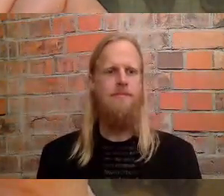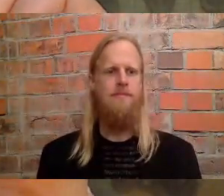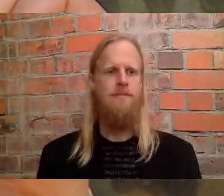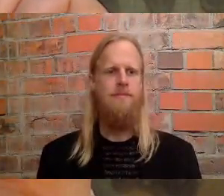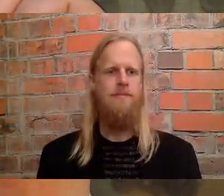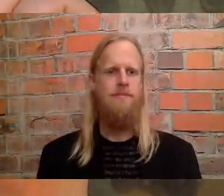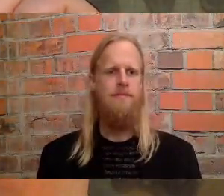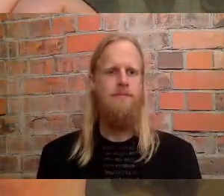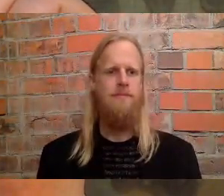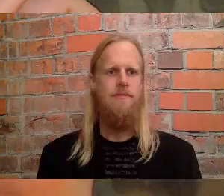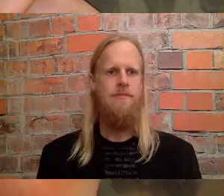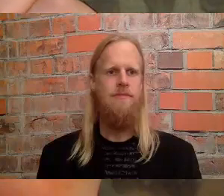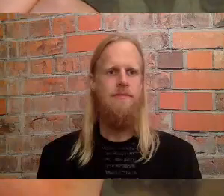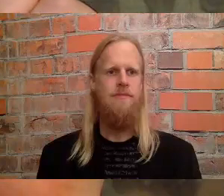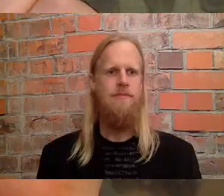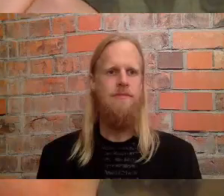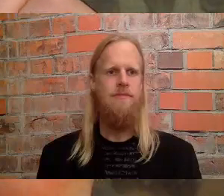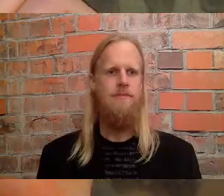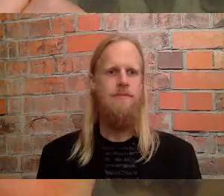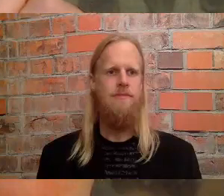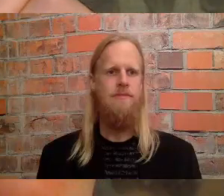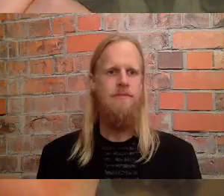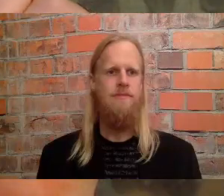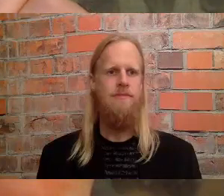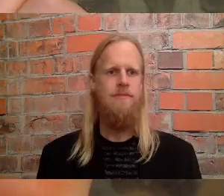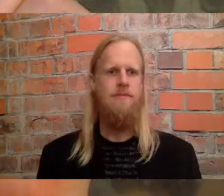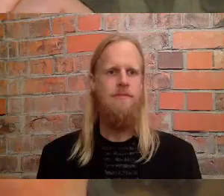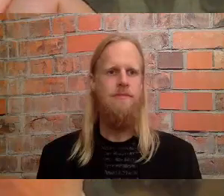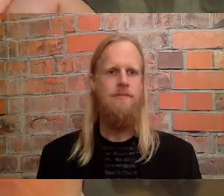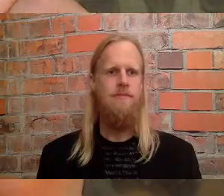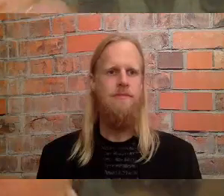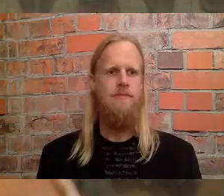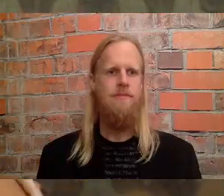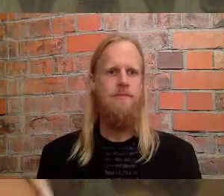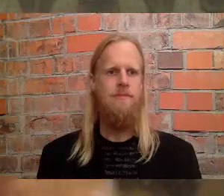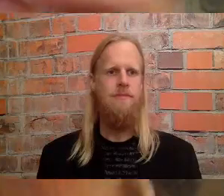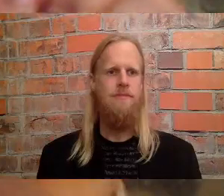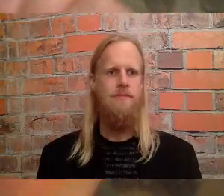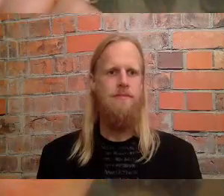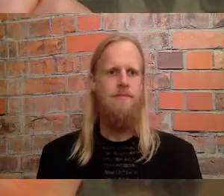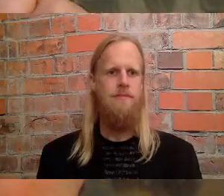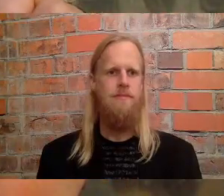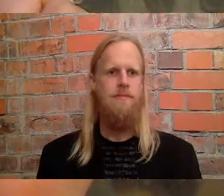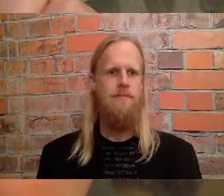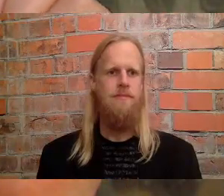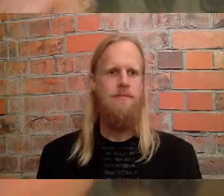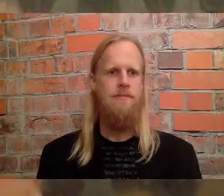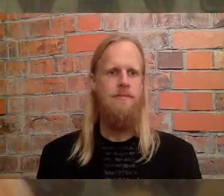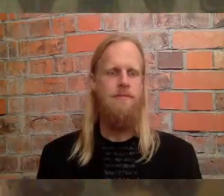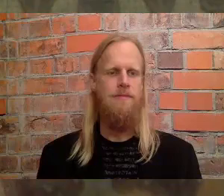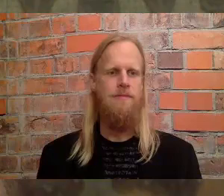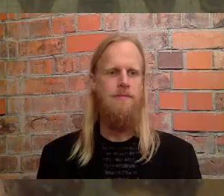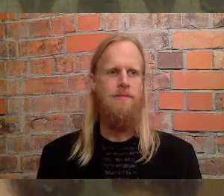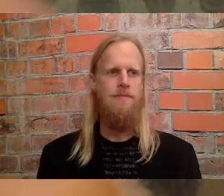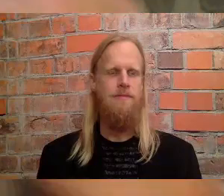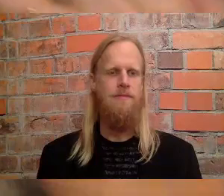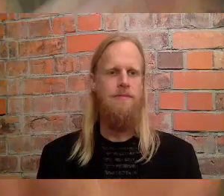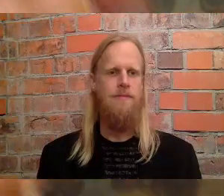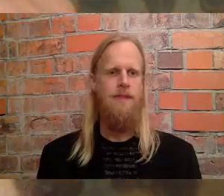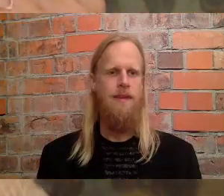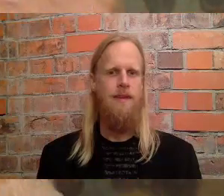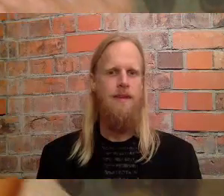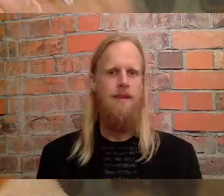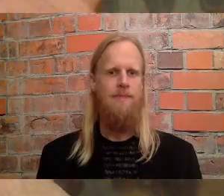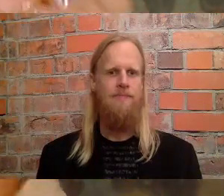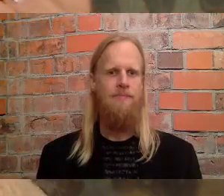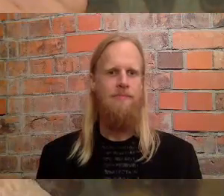Gandhi, Martin Luther King, every single person who's opened a store, who has